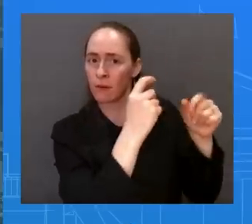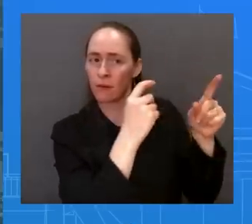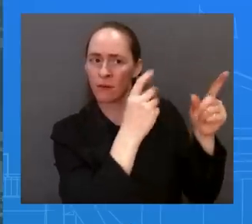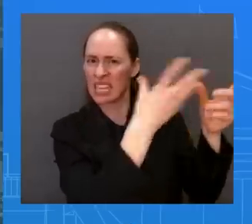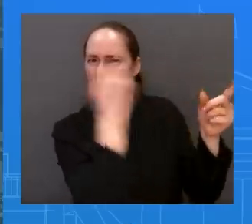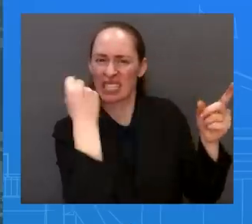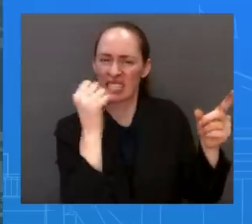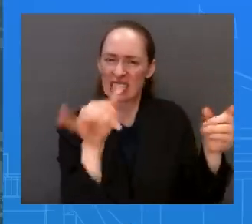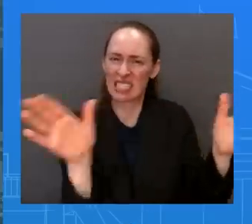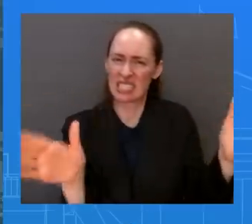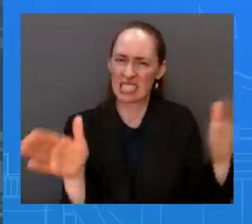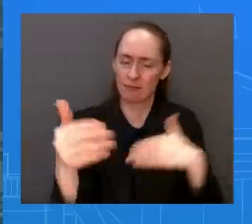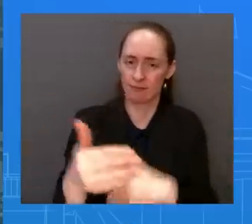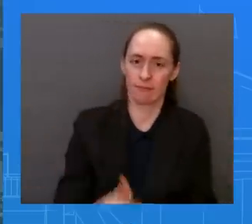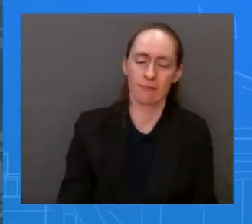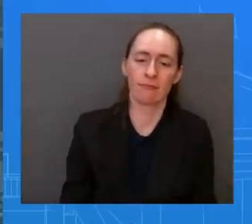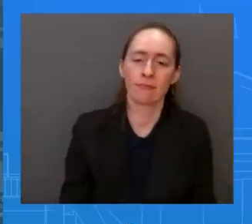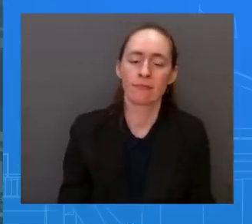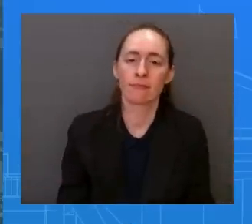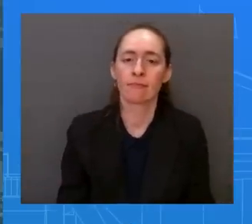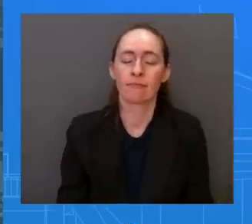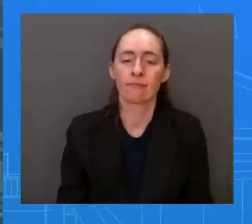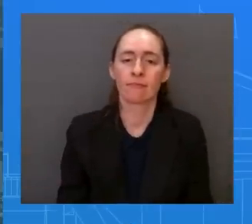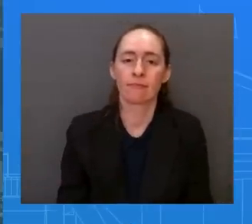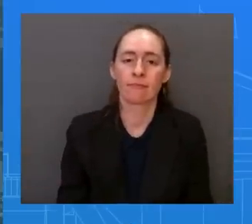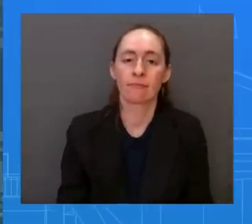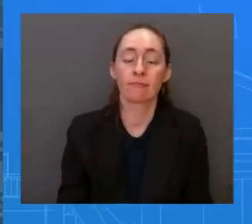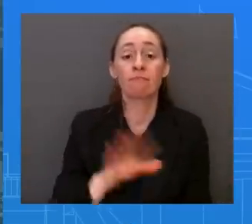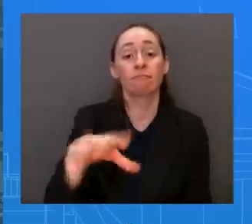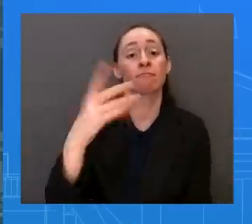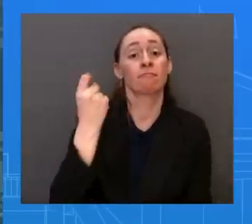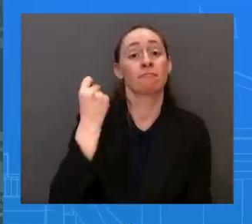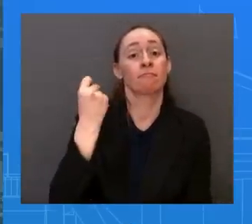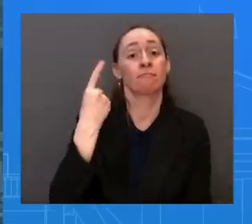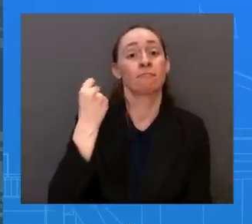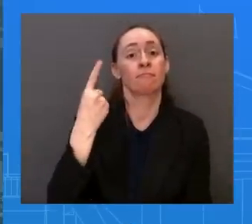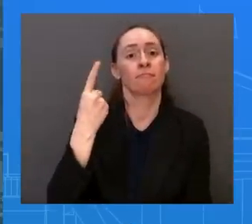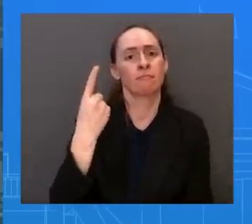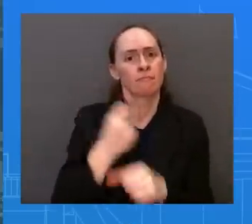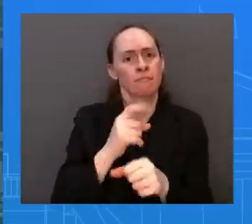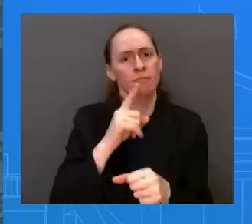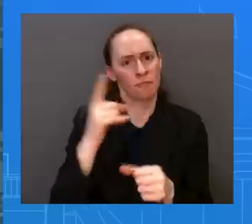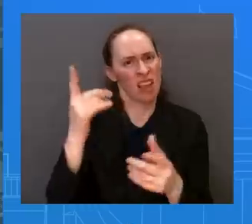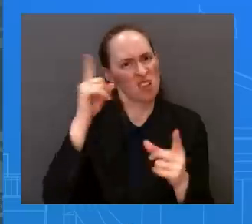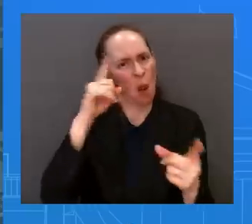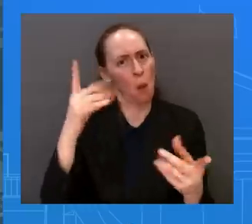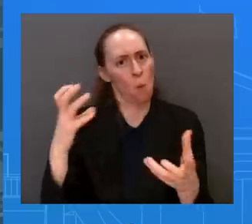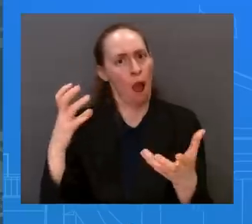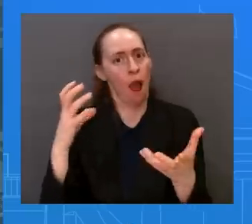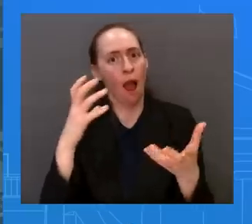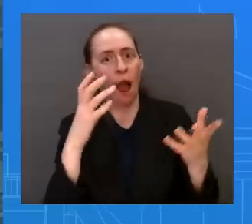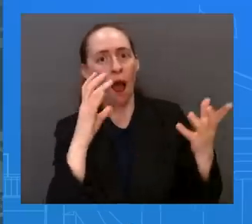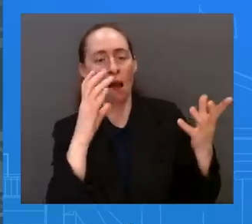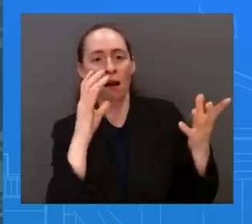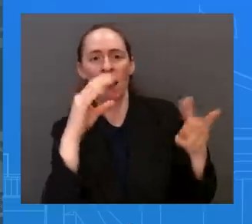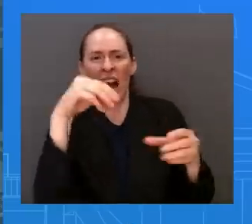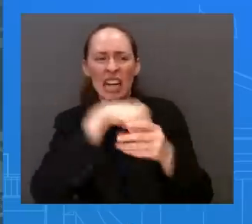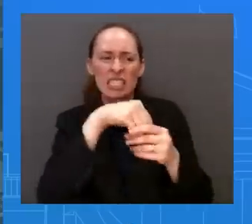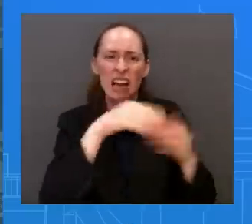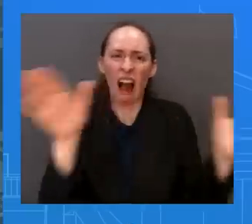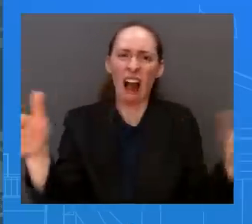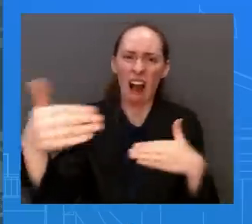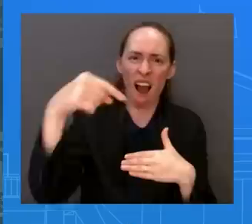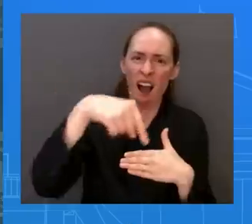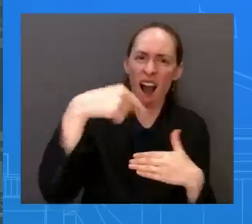there while maximizing our ability to recover the payload. Shooting the balloon down over water wasn't just the safest option.